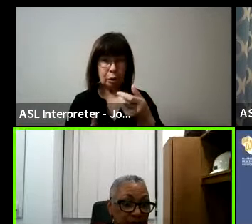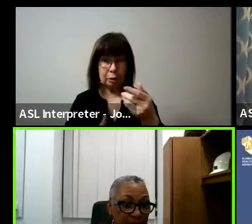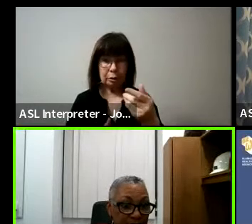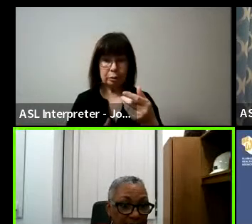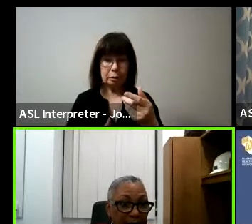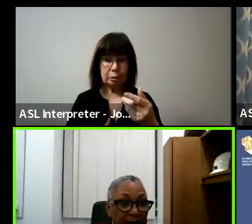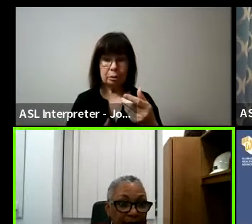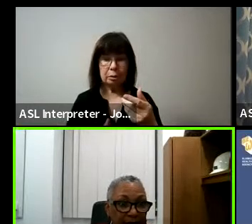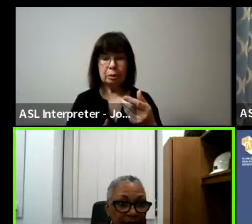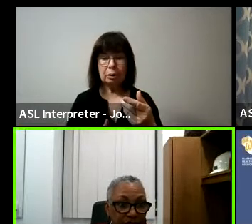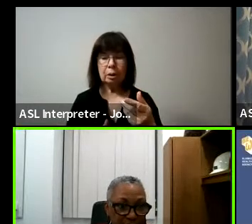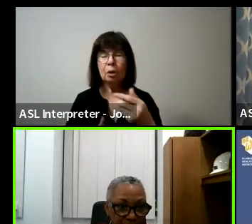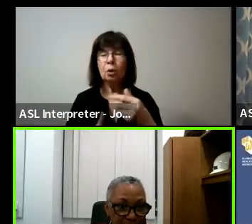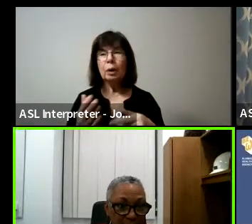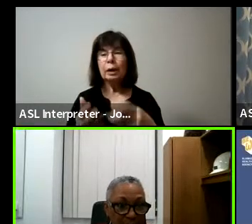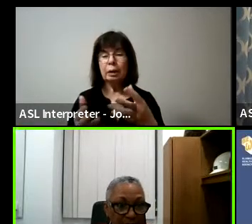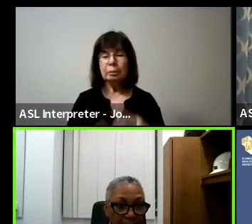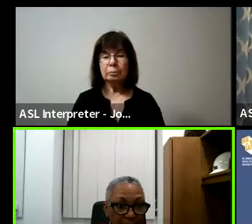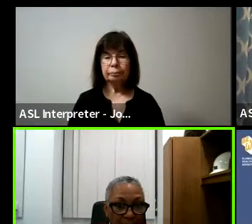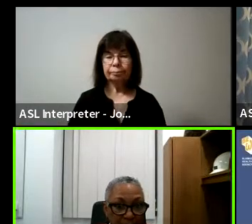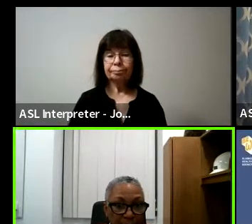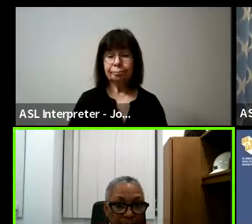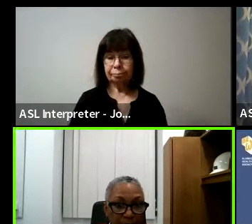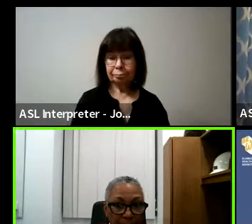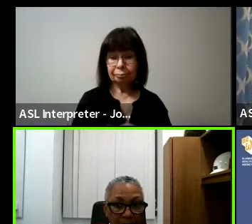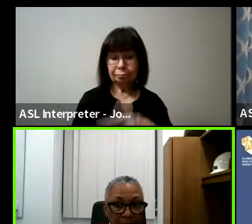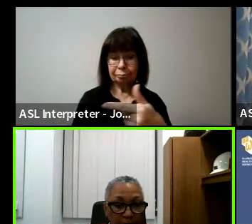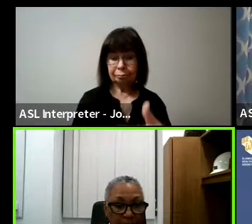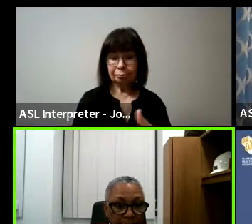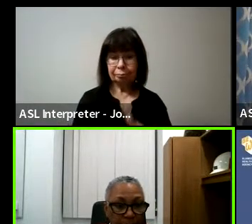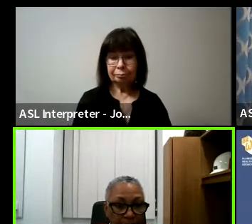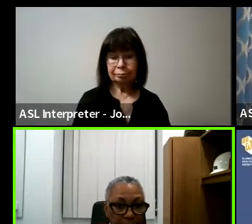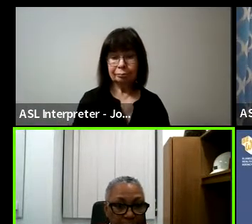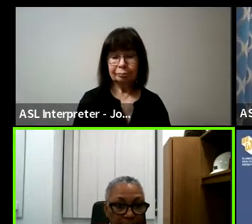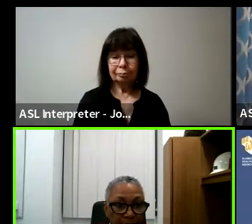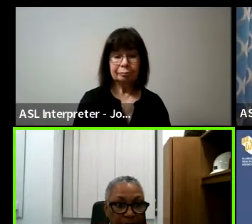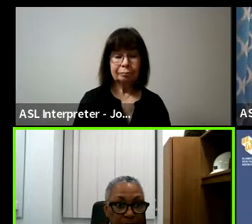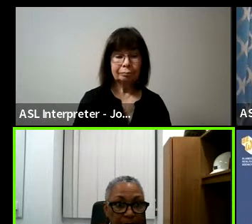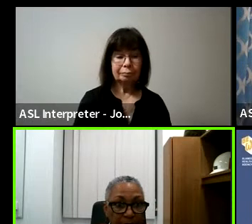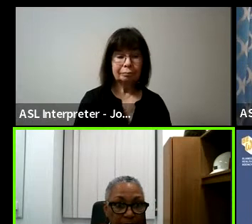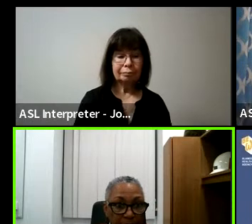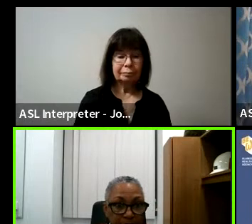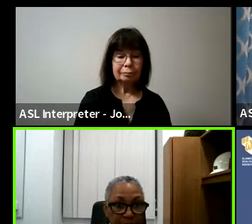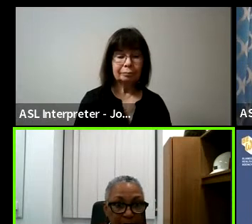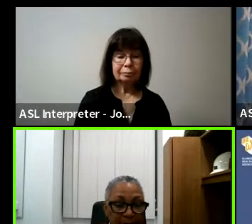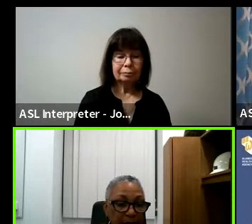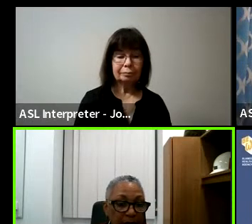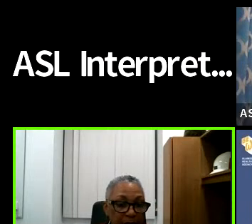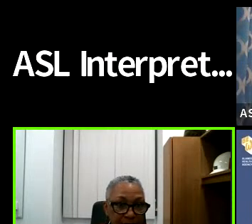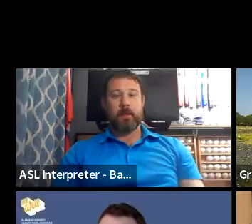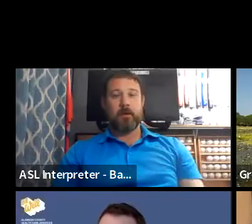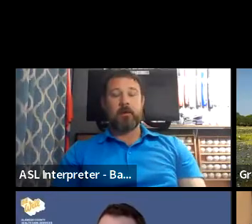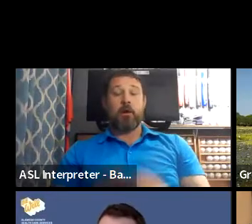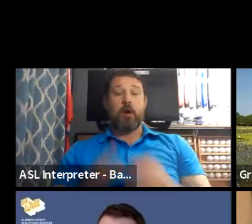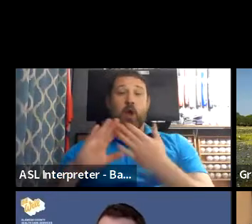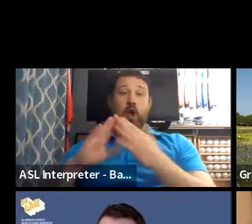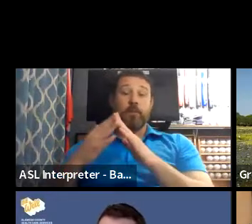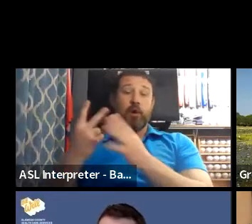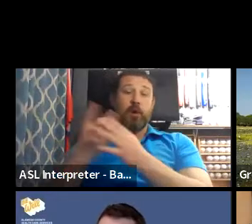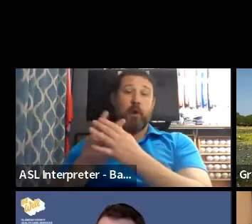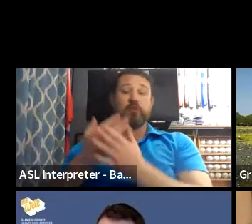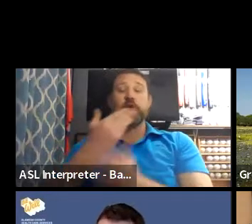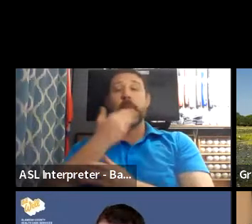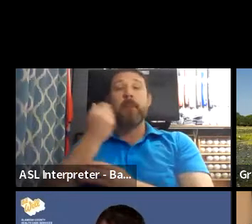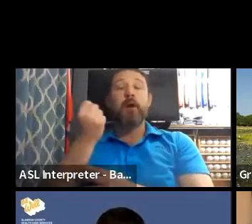Dr. Rhodes, is that I am very interested in our department partnering with you and community partners to better understand how